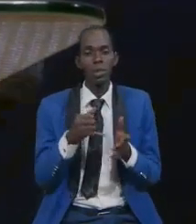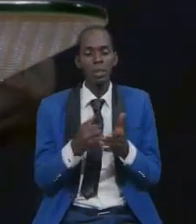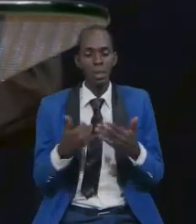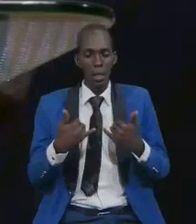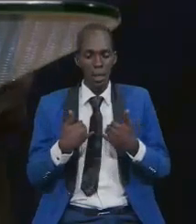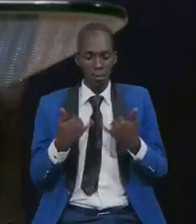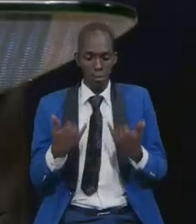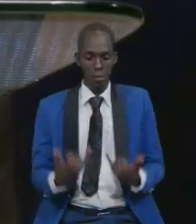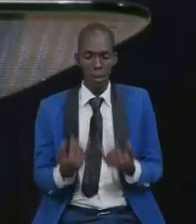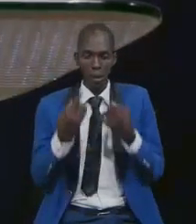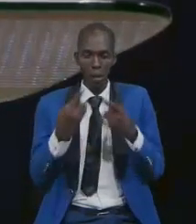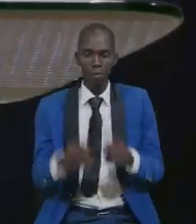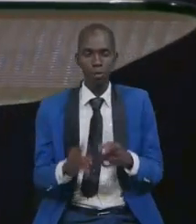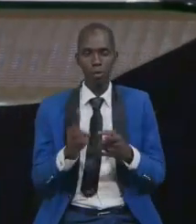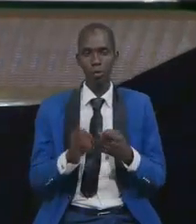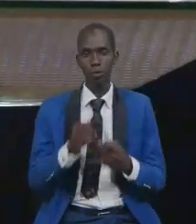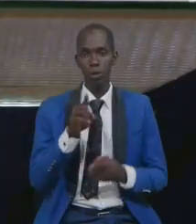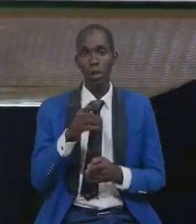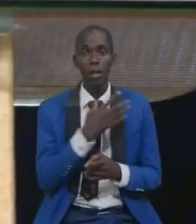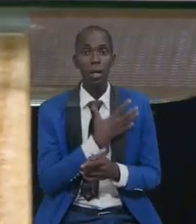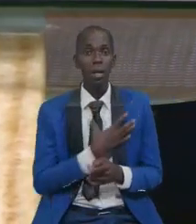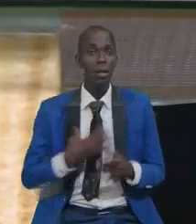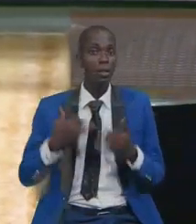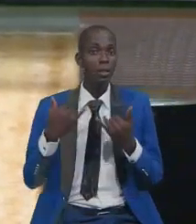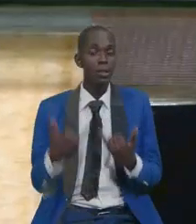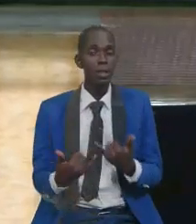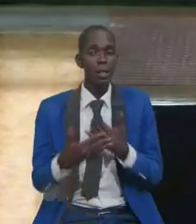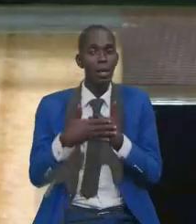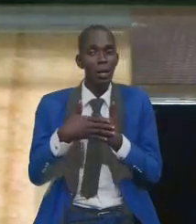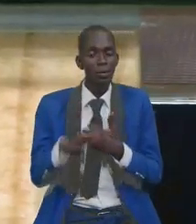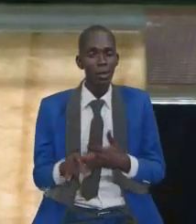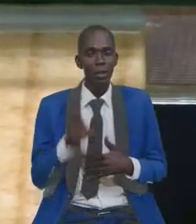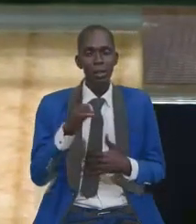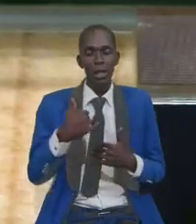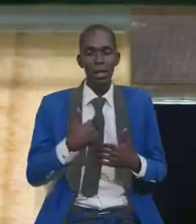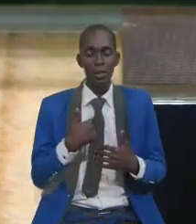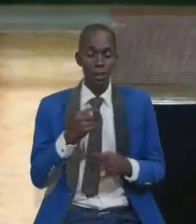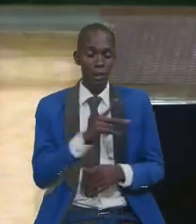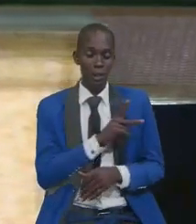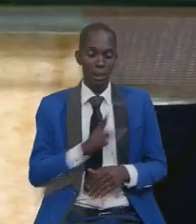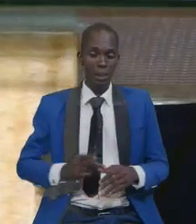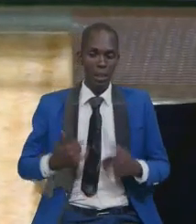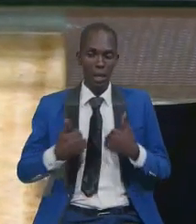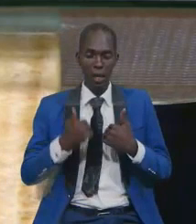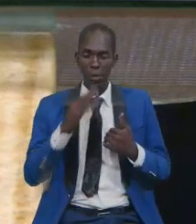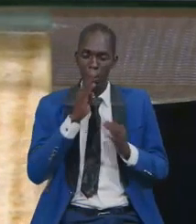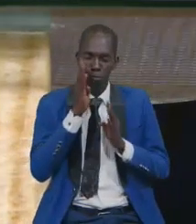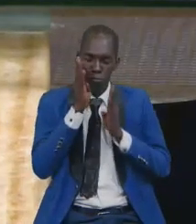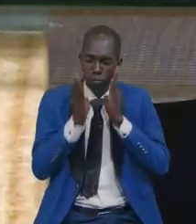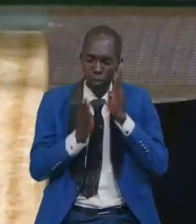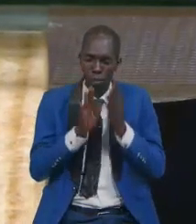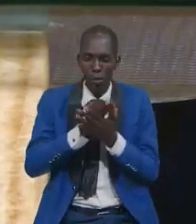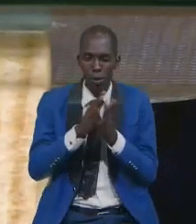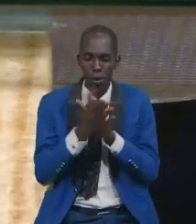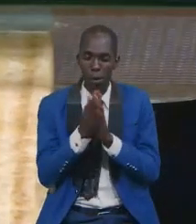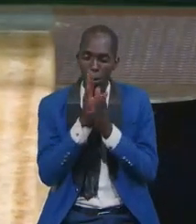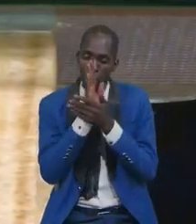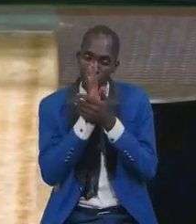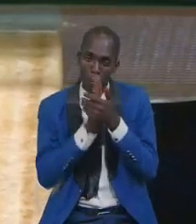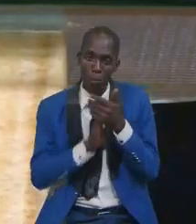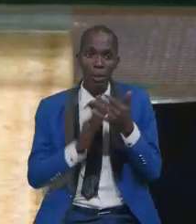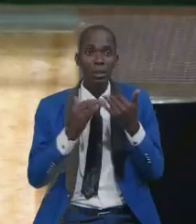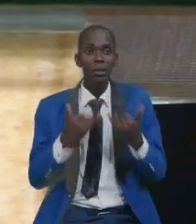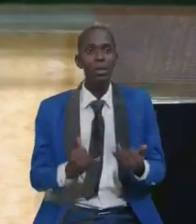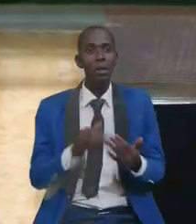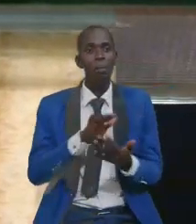upon him, and now after he was humiliated and humbled, and then he became normal